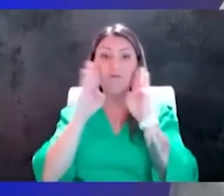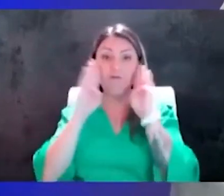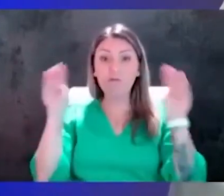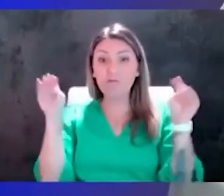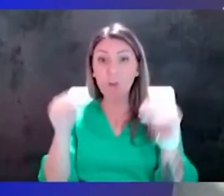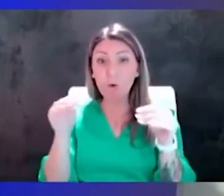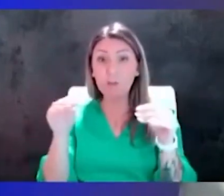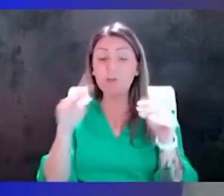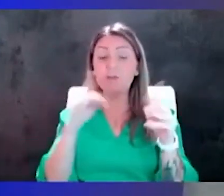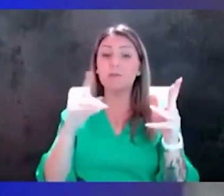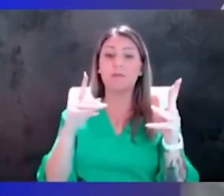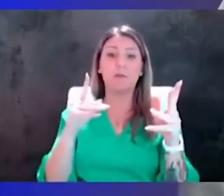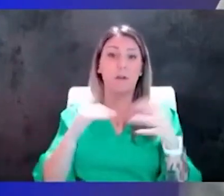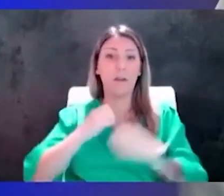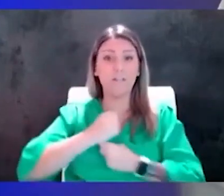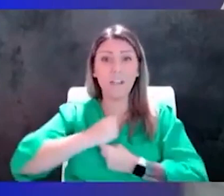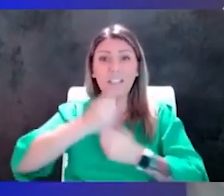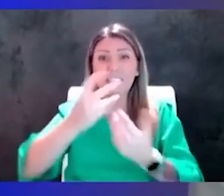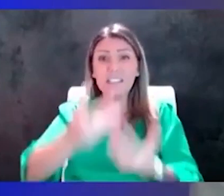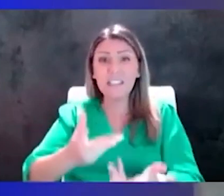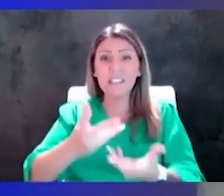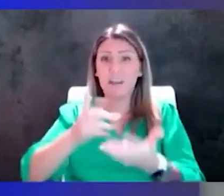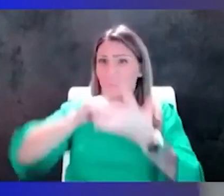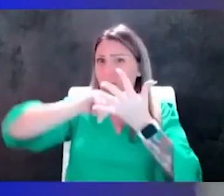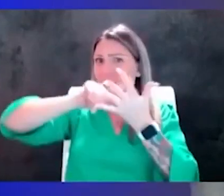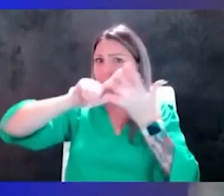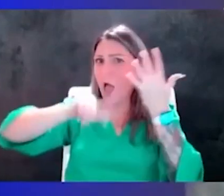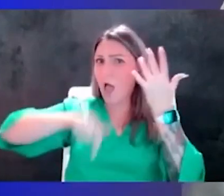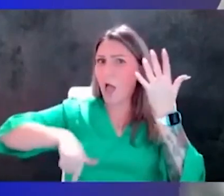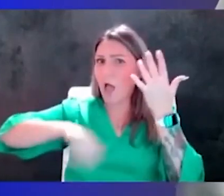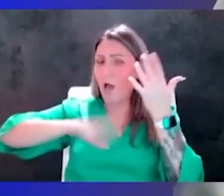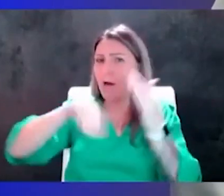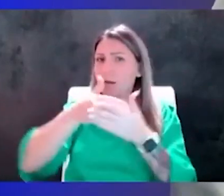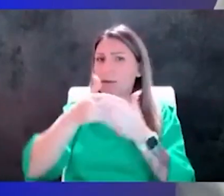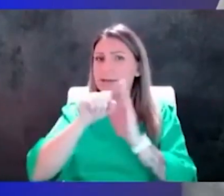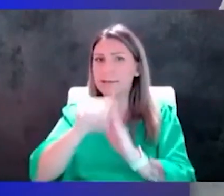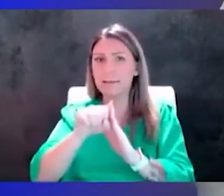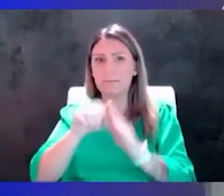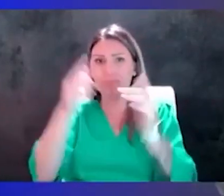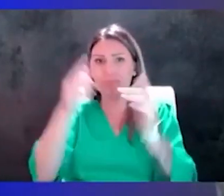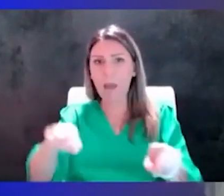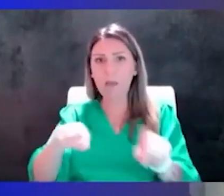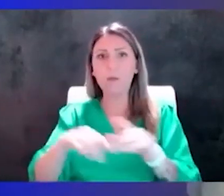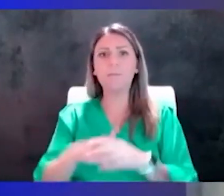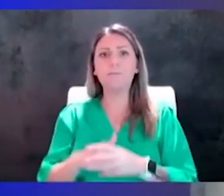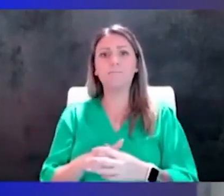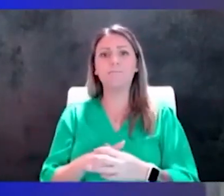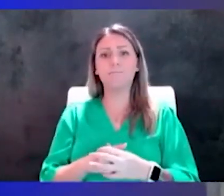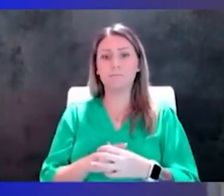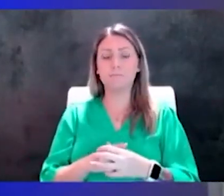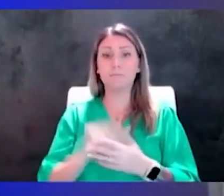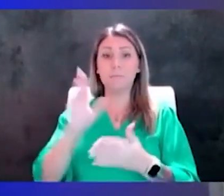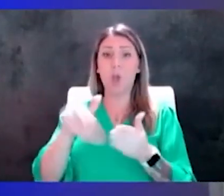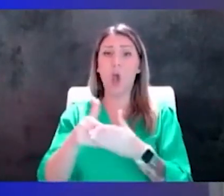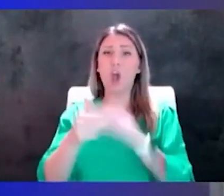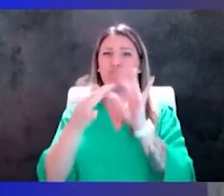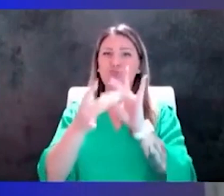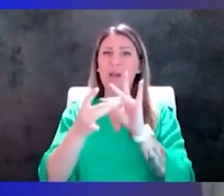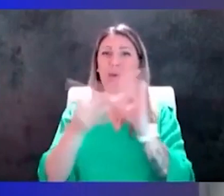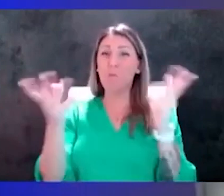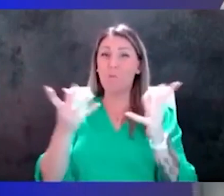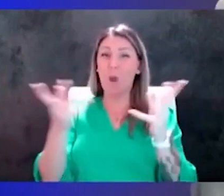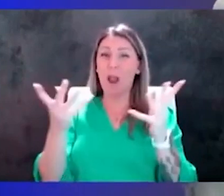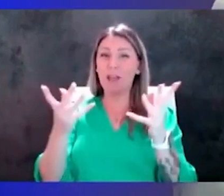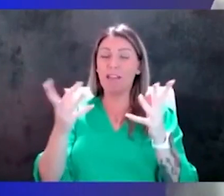focus, fatigue, etc. So all these sorts of symptoms can kind of come down the line on this. And it seems to all tie back to that autonomic nervous system.